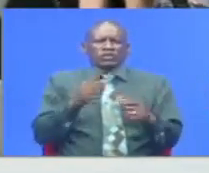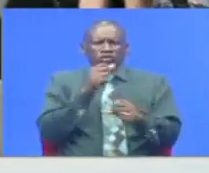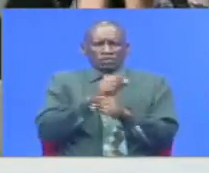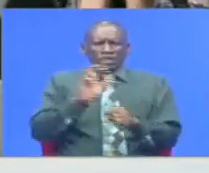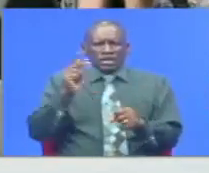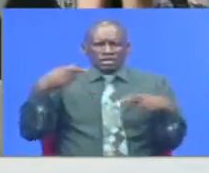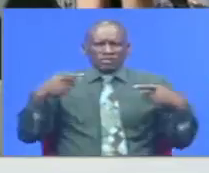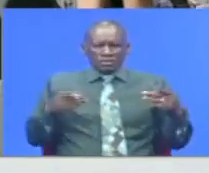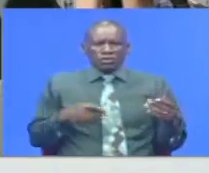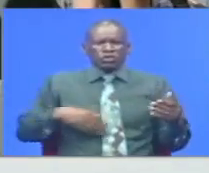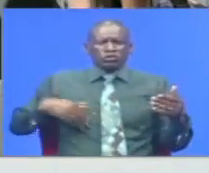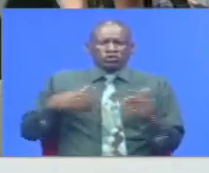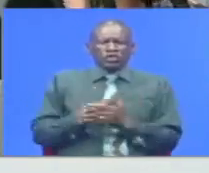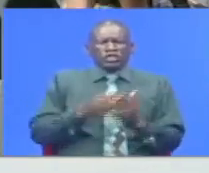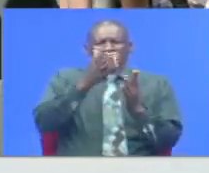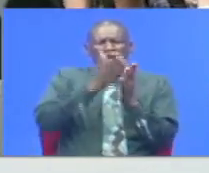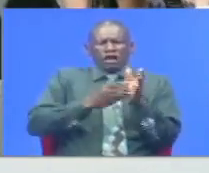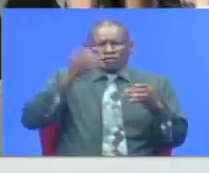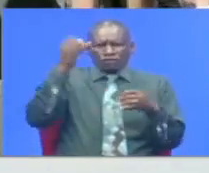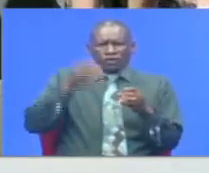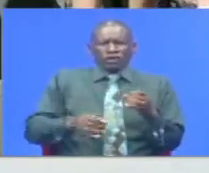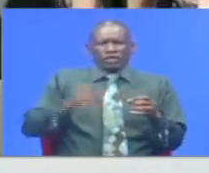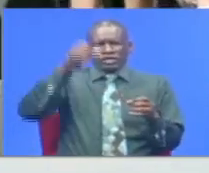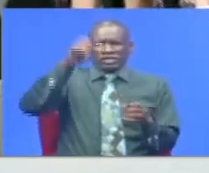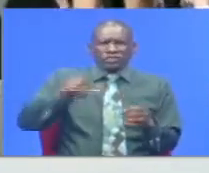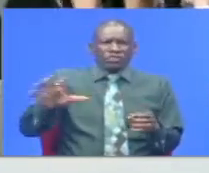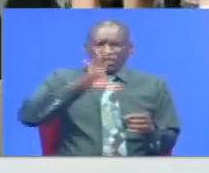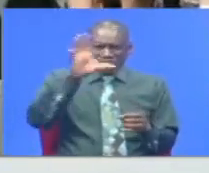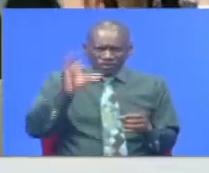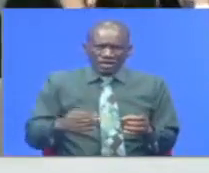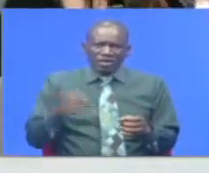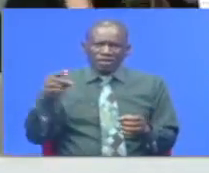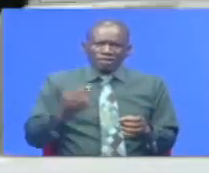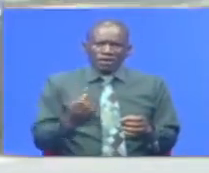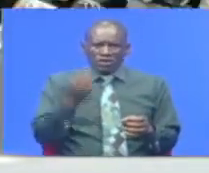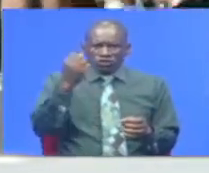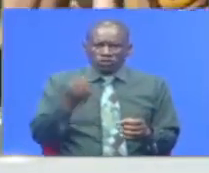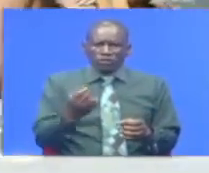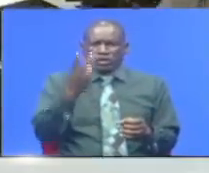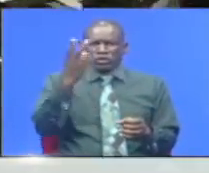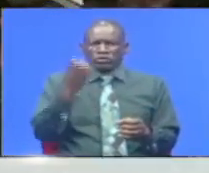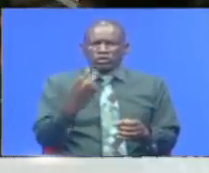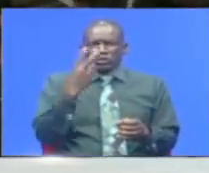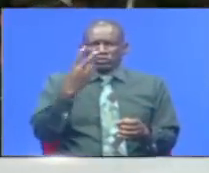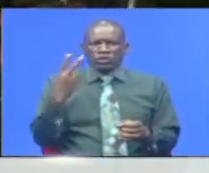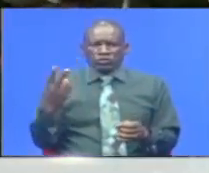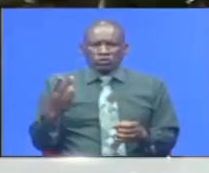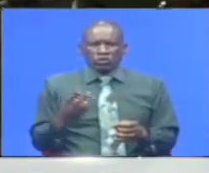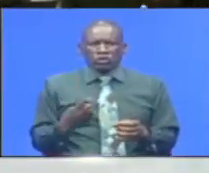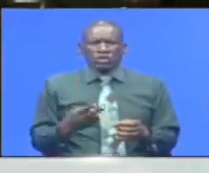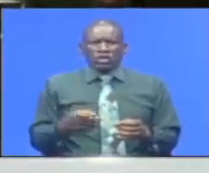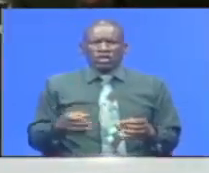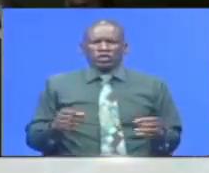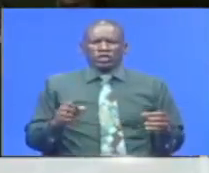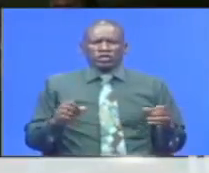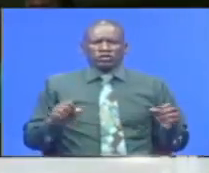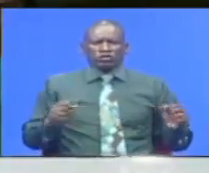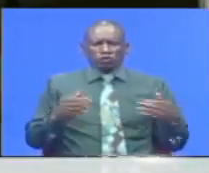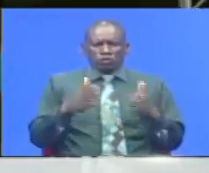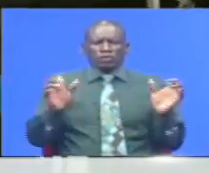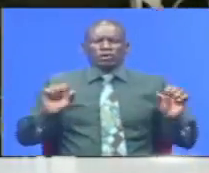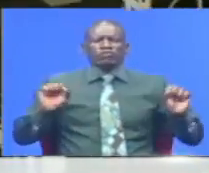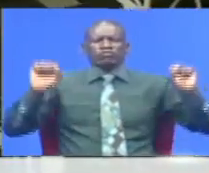the semi-finals set for Cape Town, South Africa, in May of 2022. The CrossFit Open is considered the